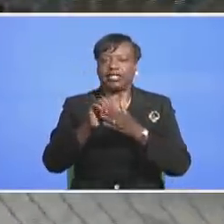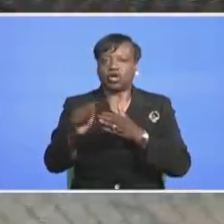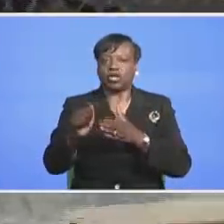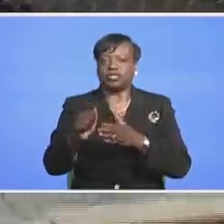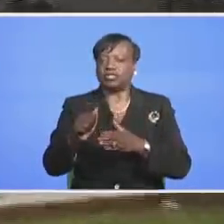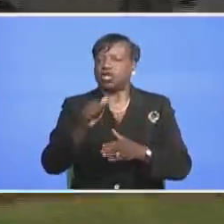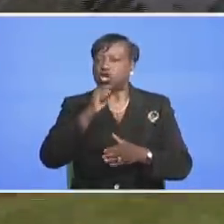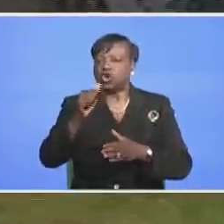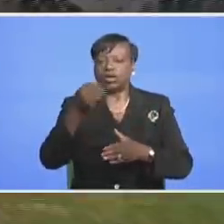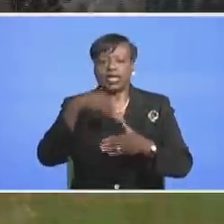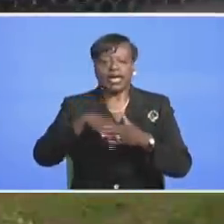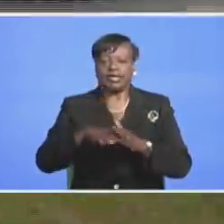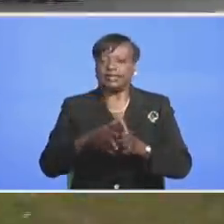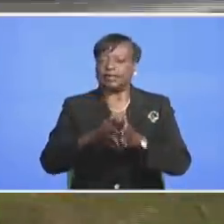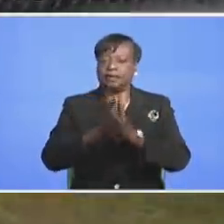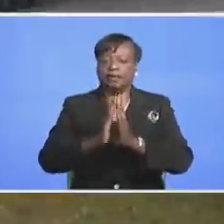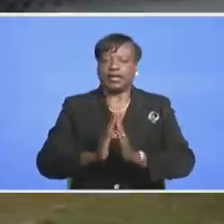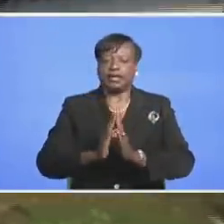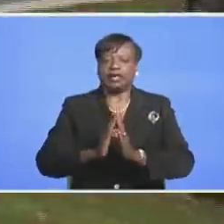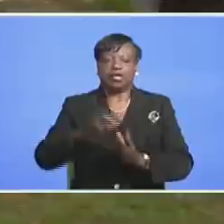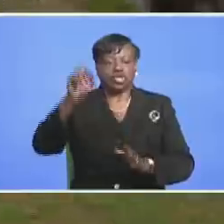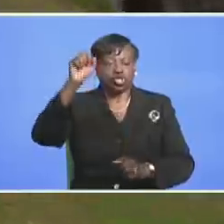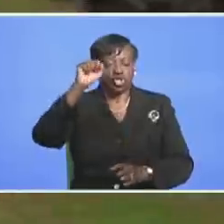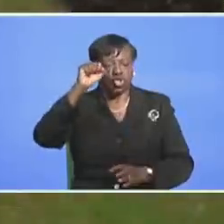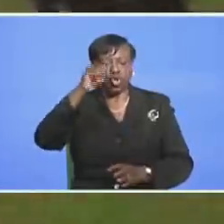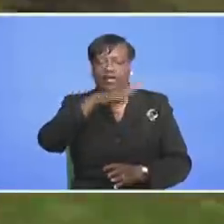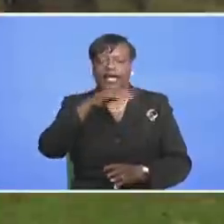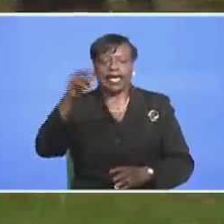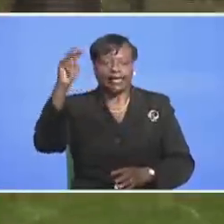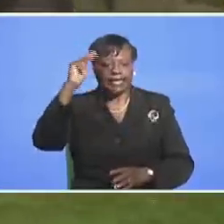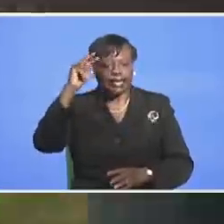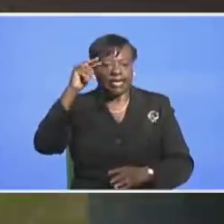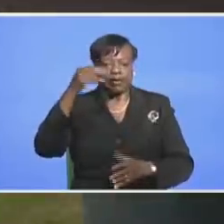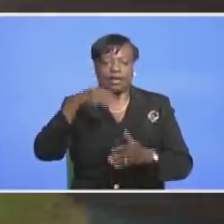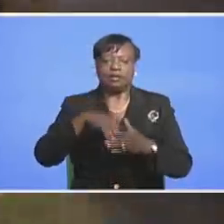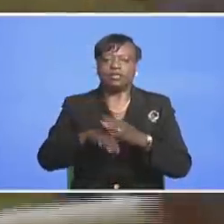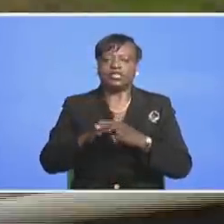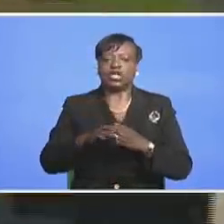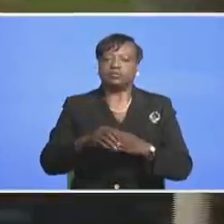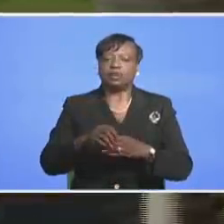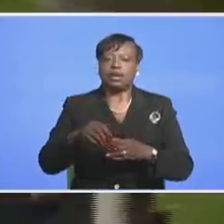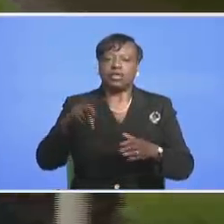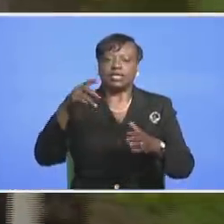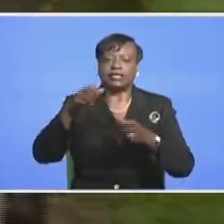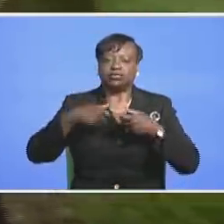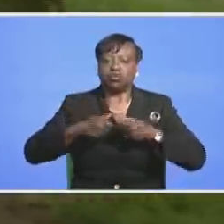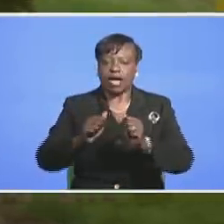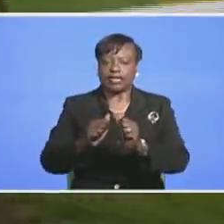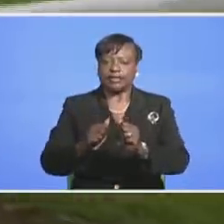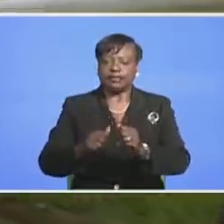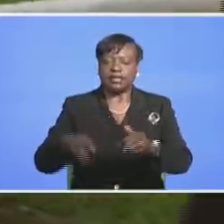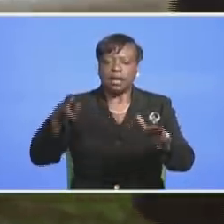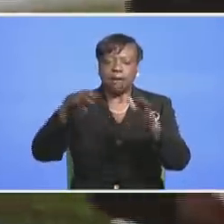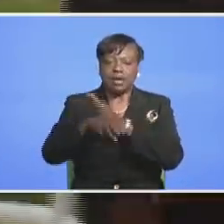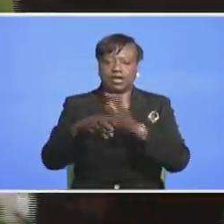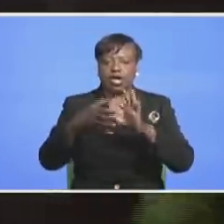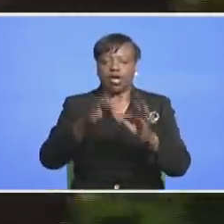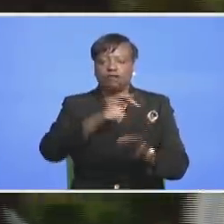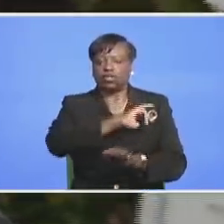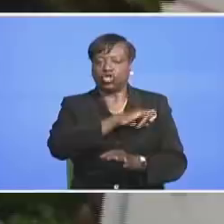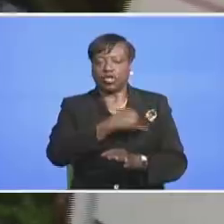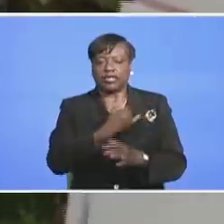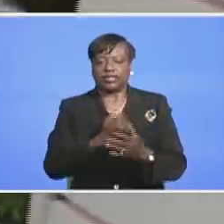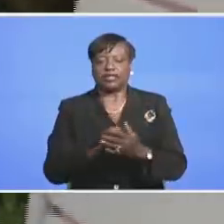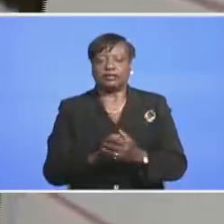required to enter pleas to the charges. Stewart and Neely were also charged with the attempted murder of Johnson on the same day. They were not required to plead to